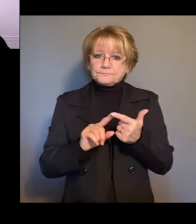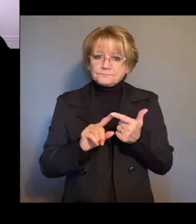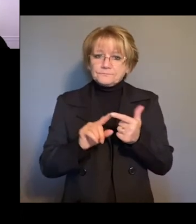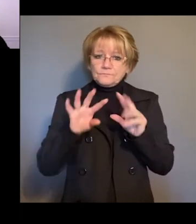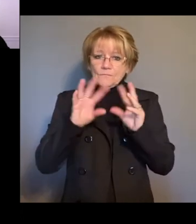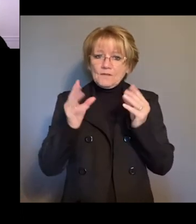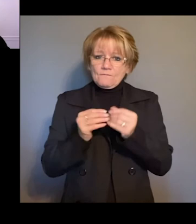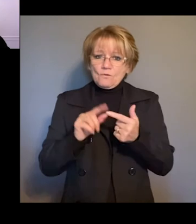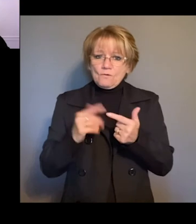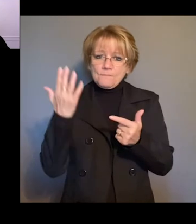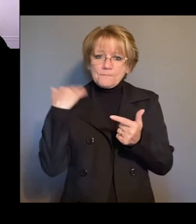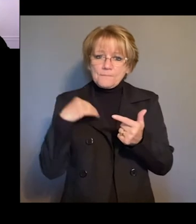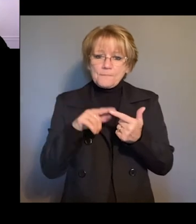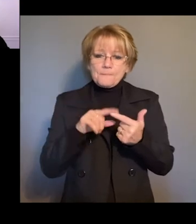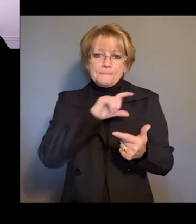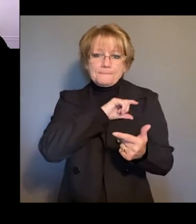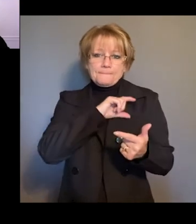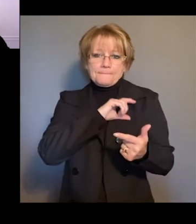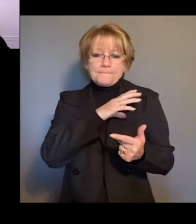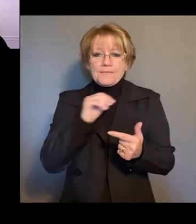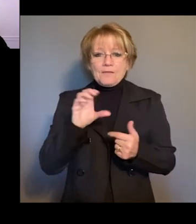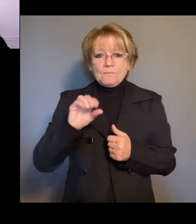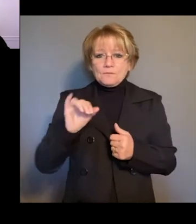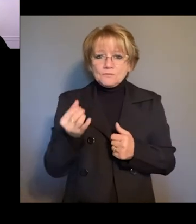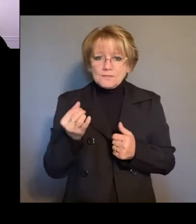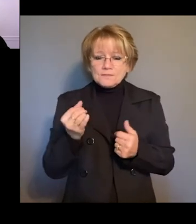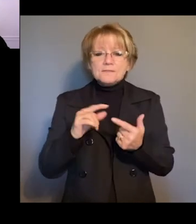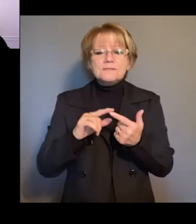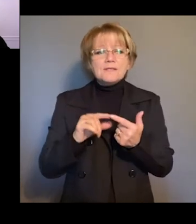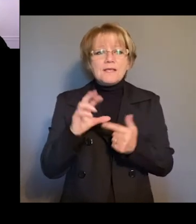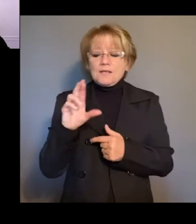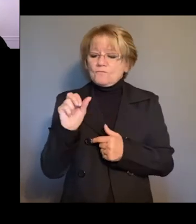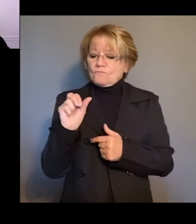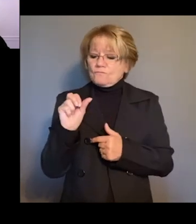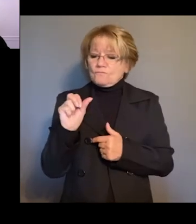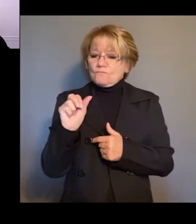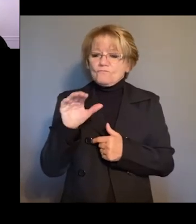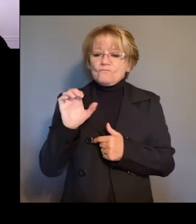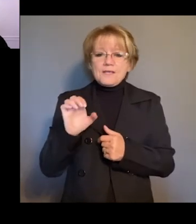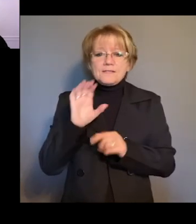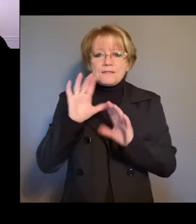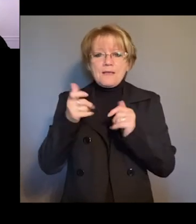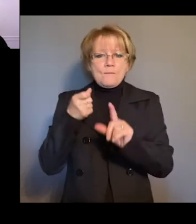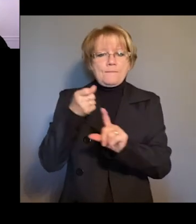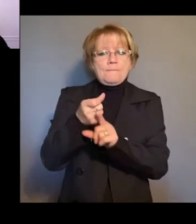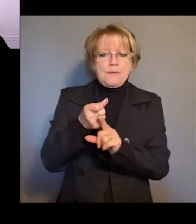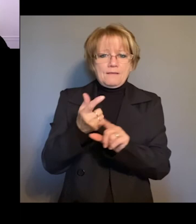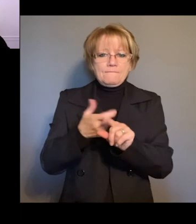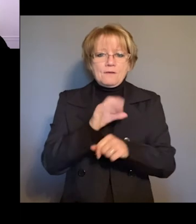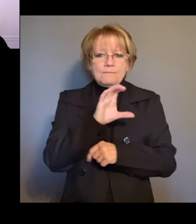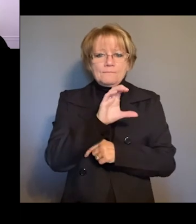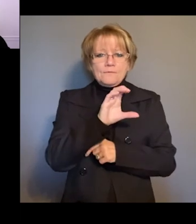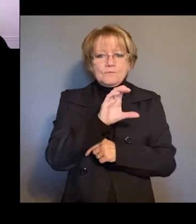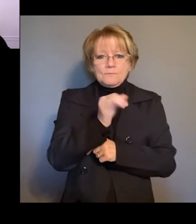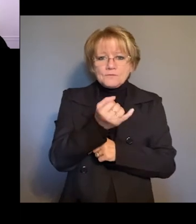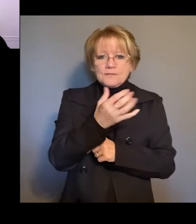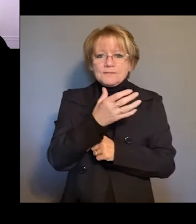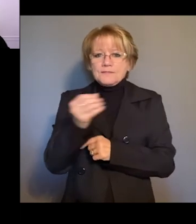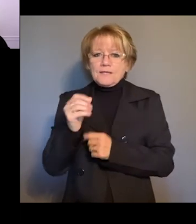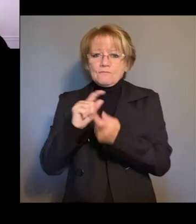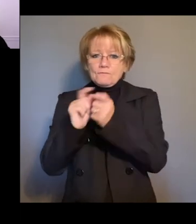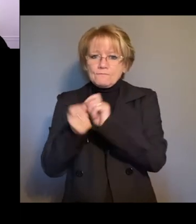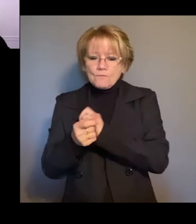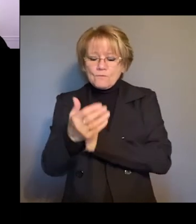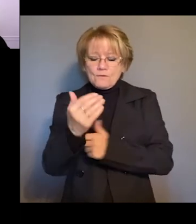our next forum was on police and criminal justice and how race is impacted within the criminal justice and reform. Then we went